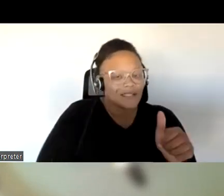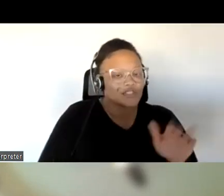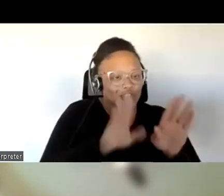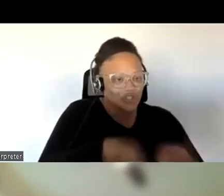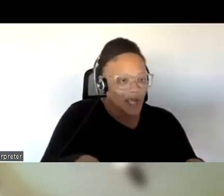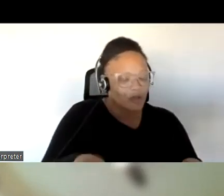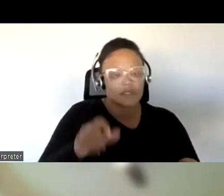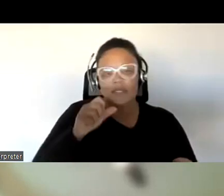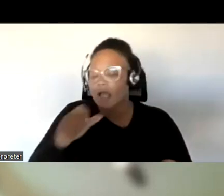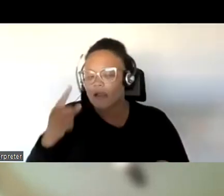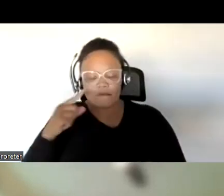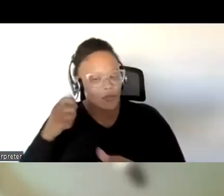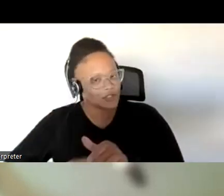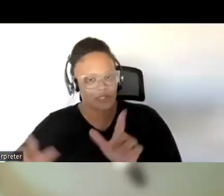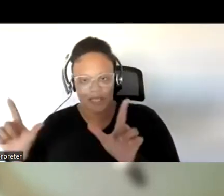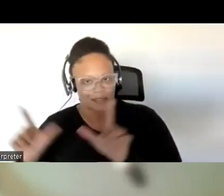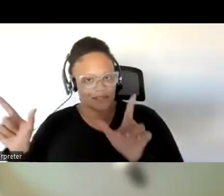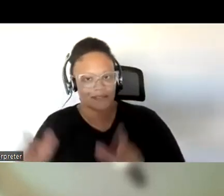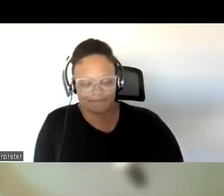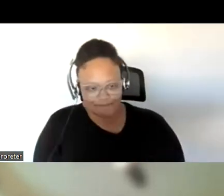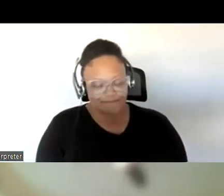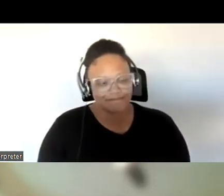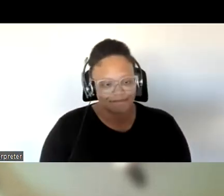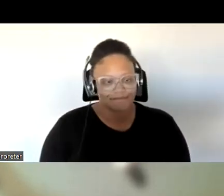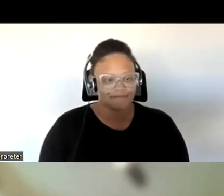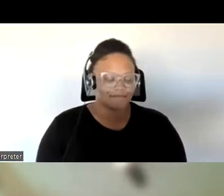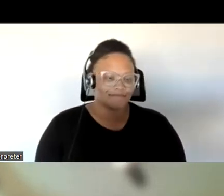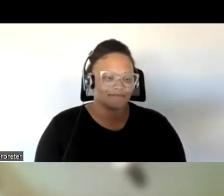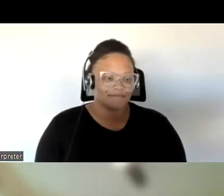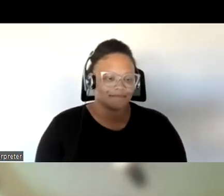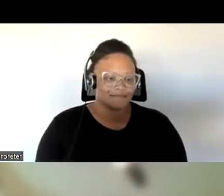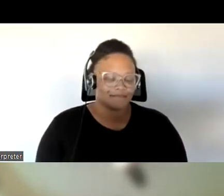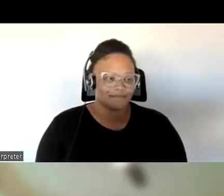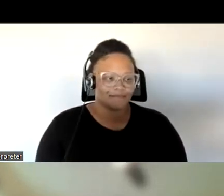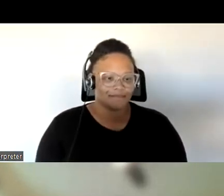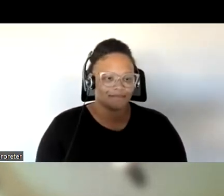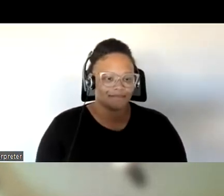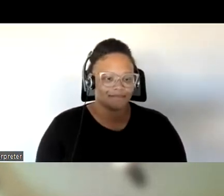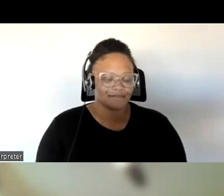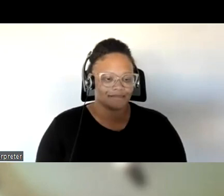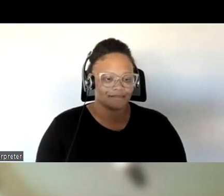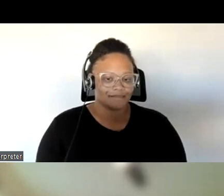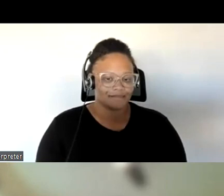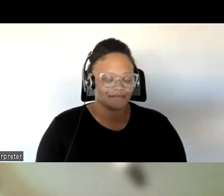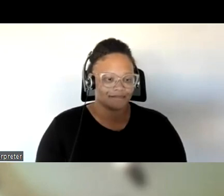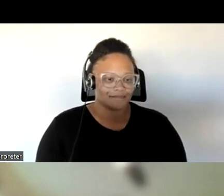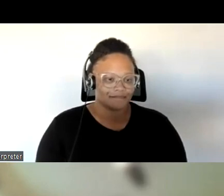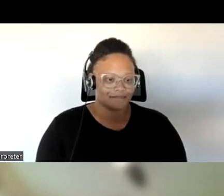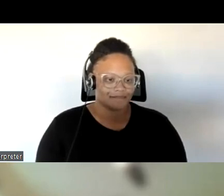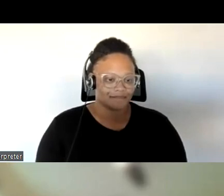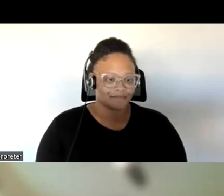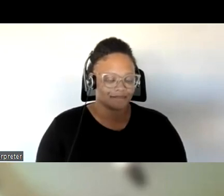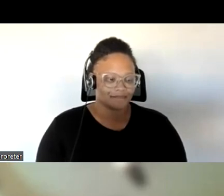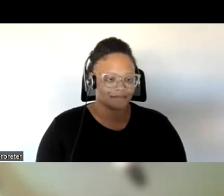licencia, por cada niño que cuidó. Oh, ok. Gracias, muy amable. Dios le bendiga. De